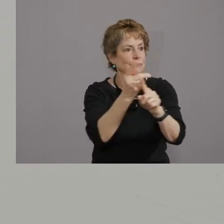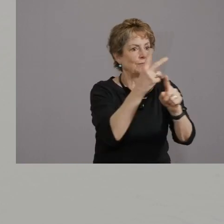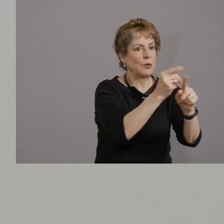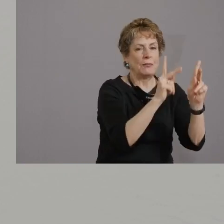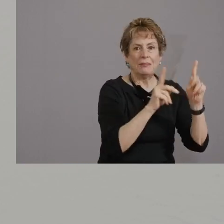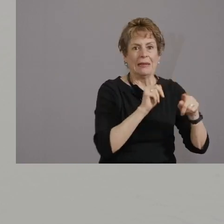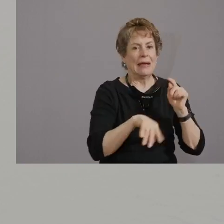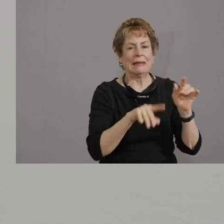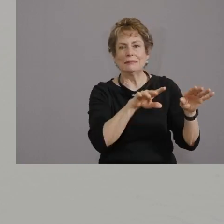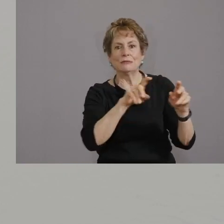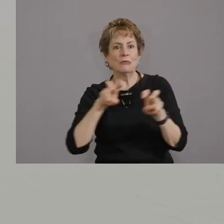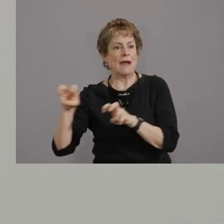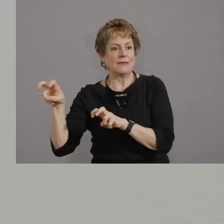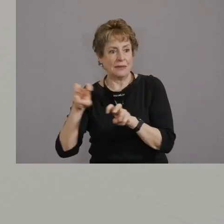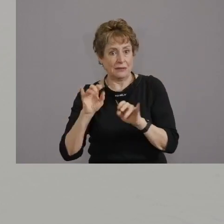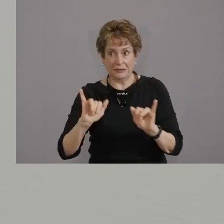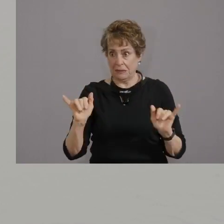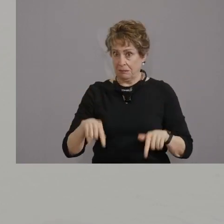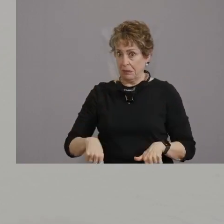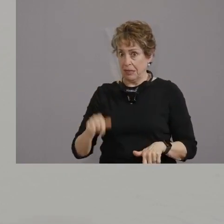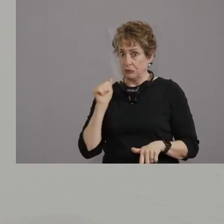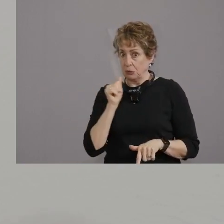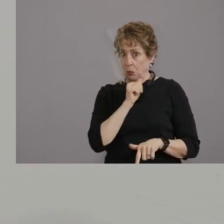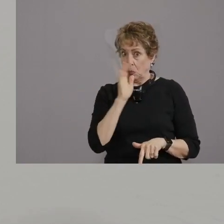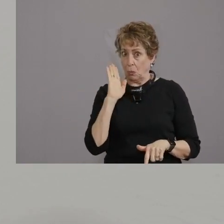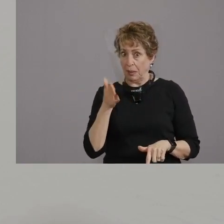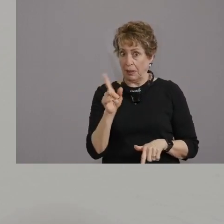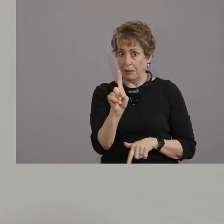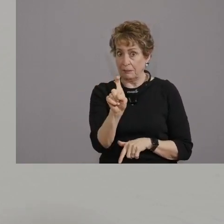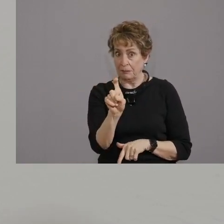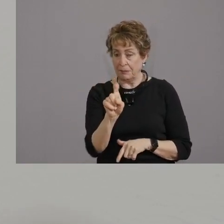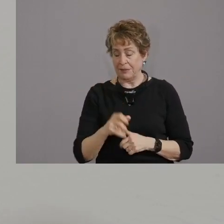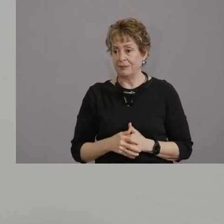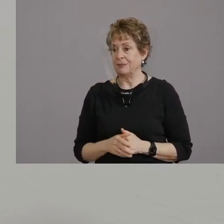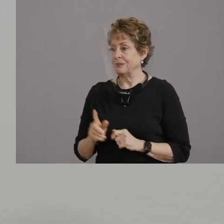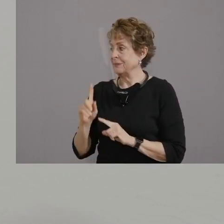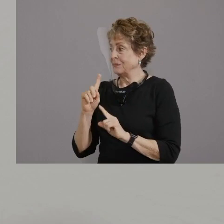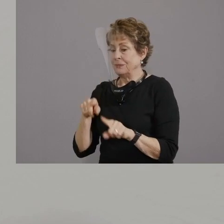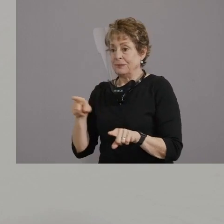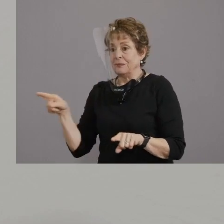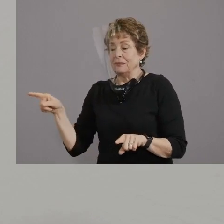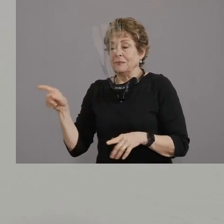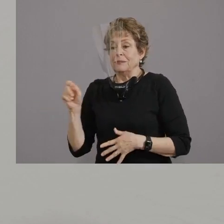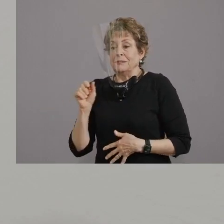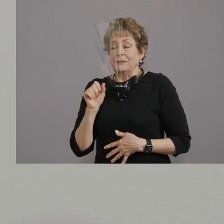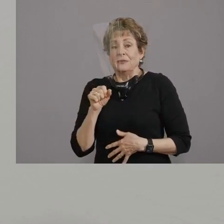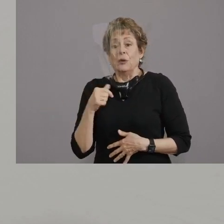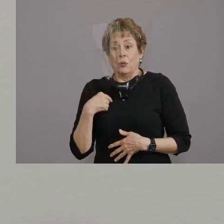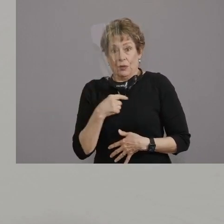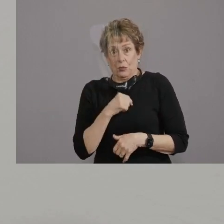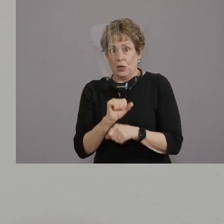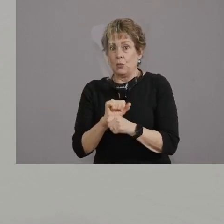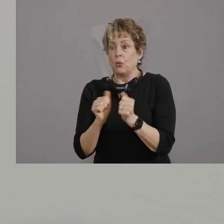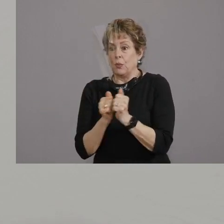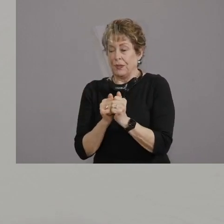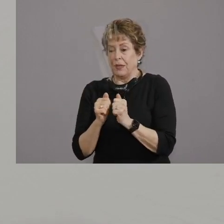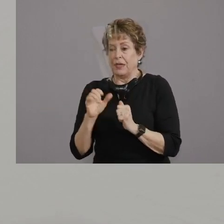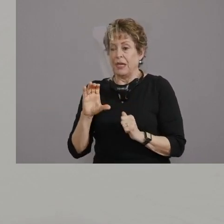counties to identify their strategies. So we know that we've got some pharmacies that have more mobile pharmacy